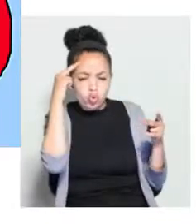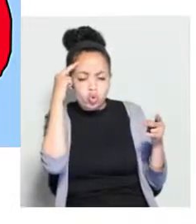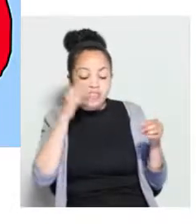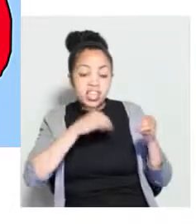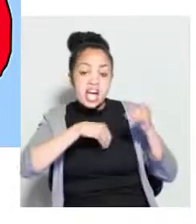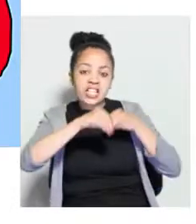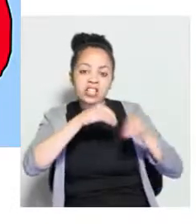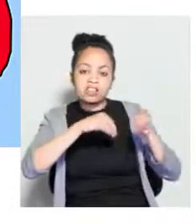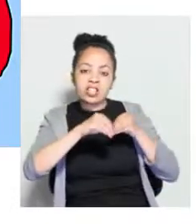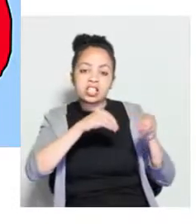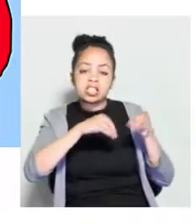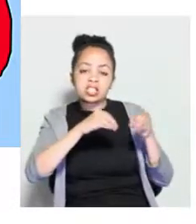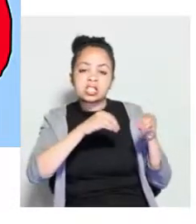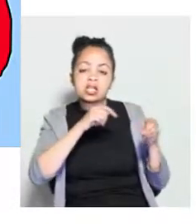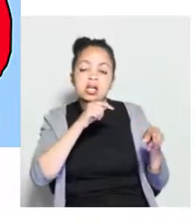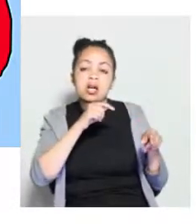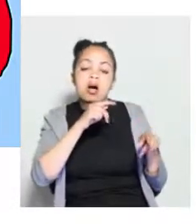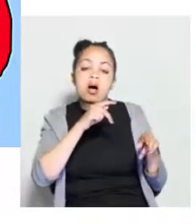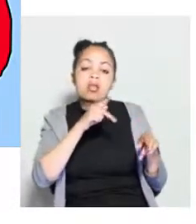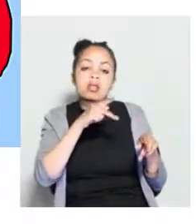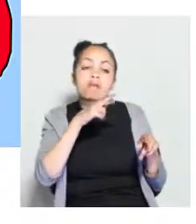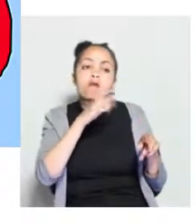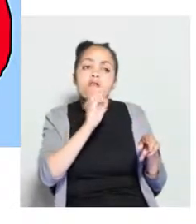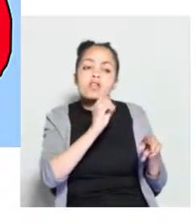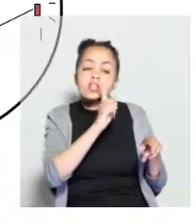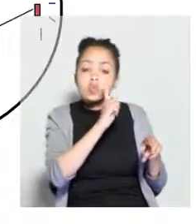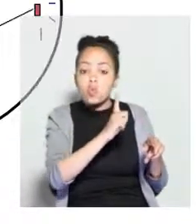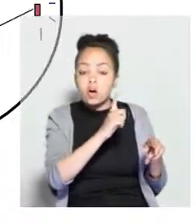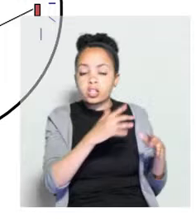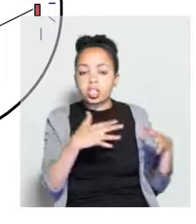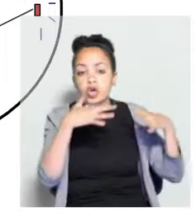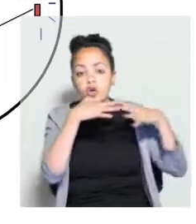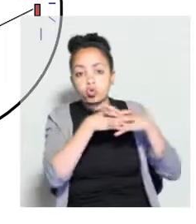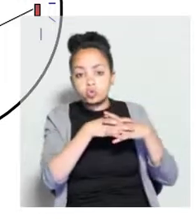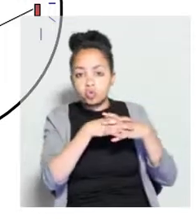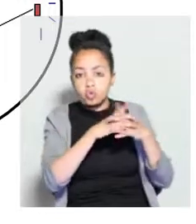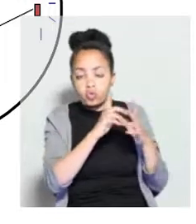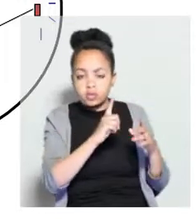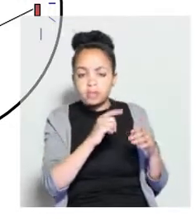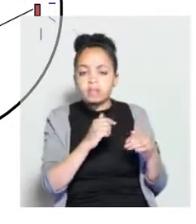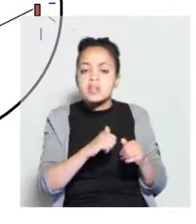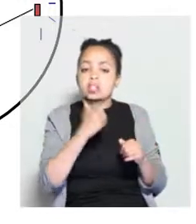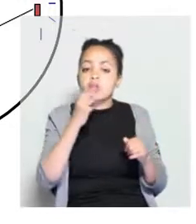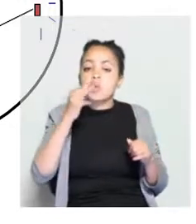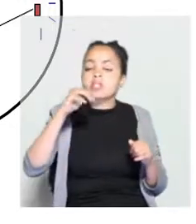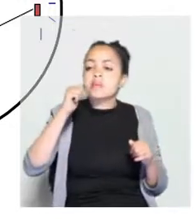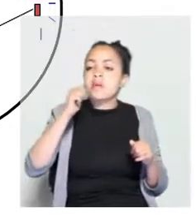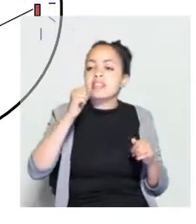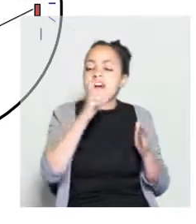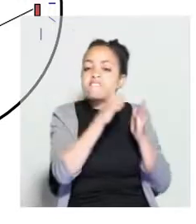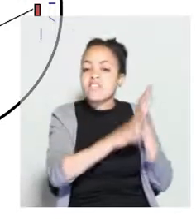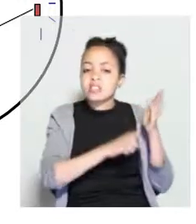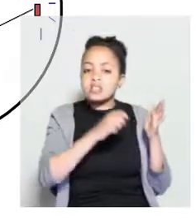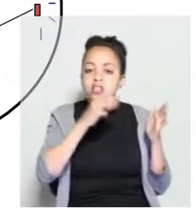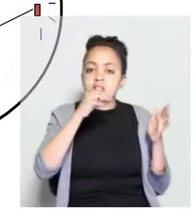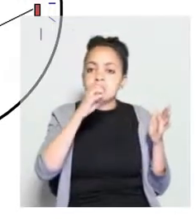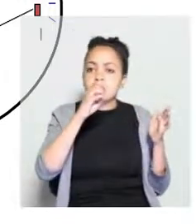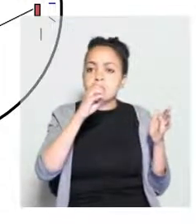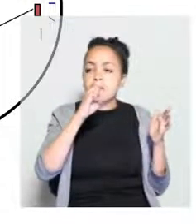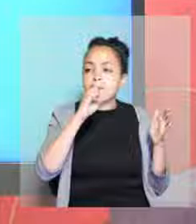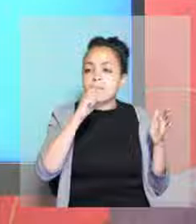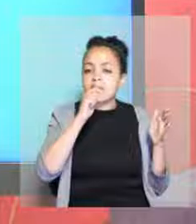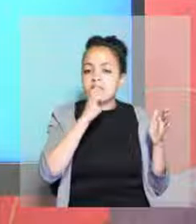the activity that takes place during prophase 1, crossover here. Metaphase 1. When we say metaphase 1,